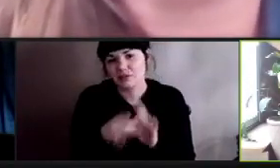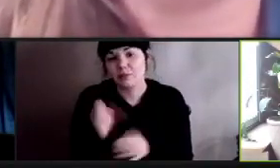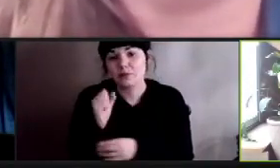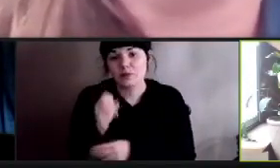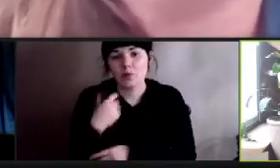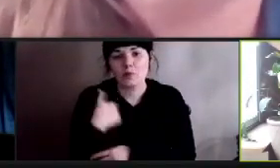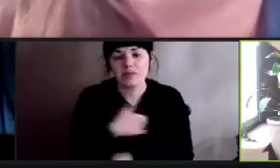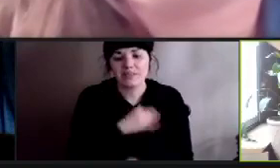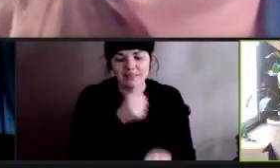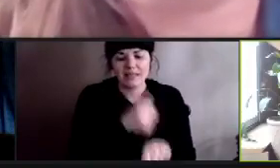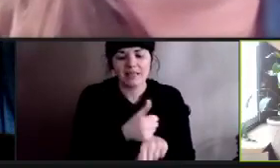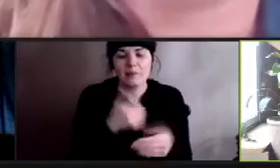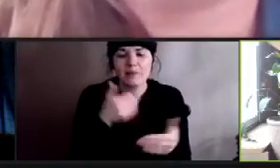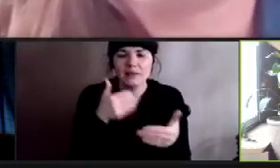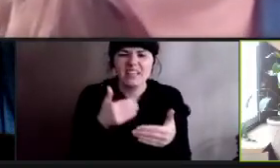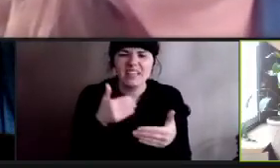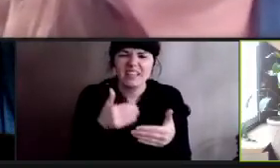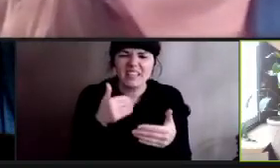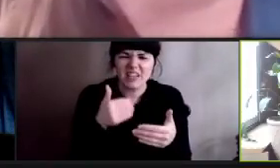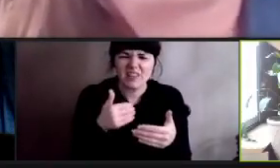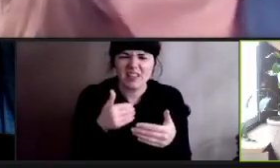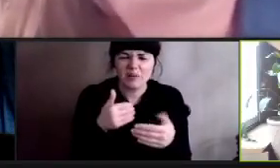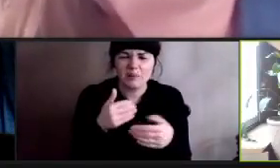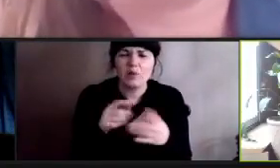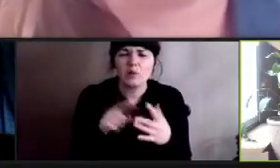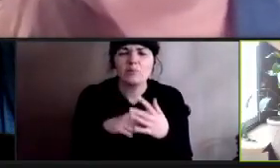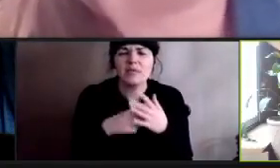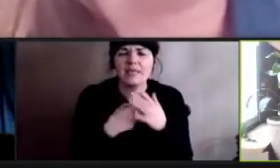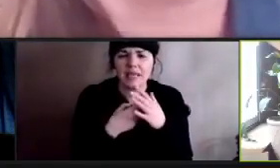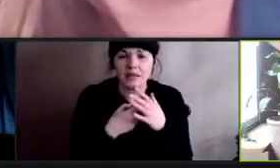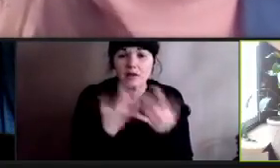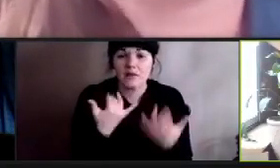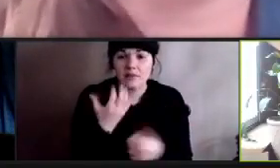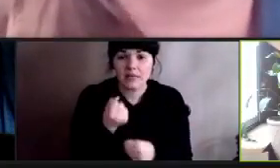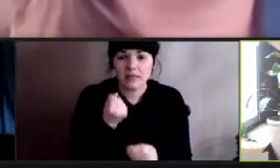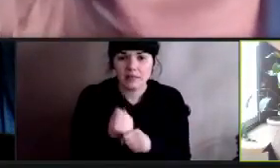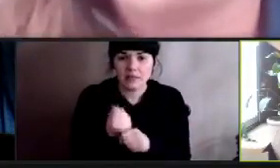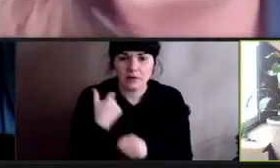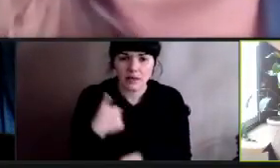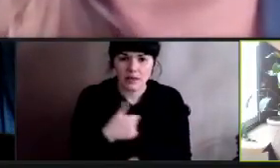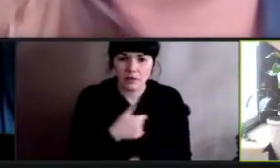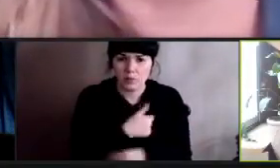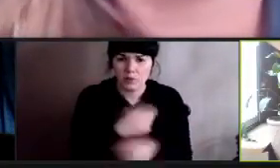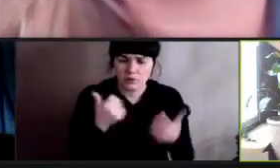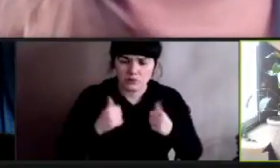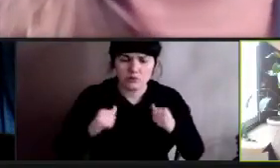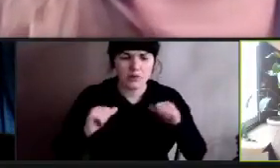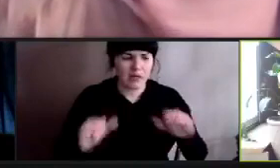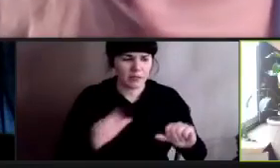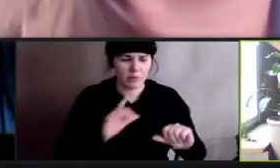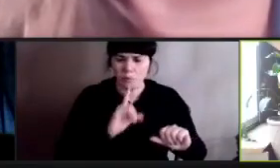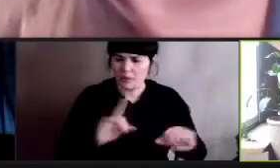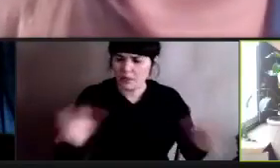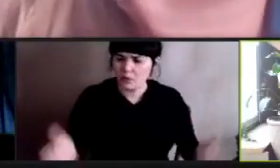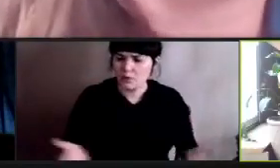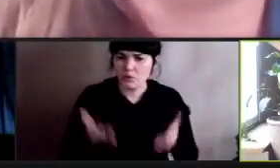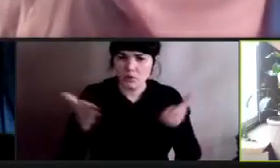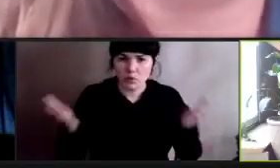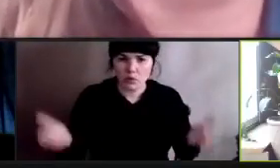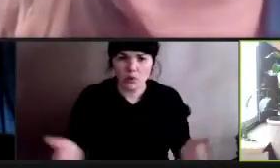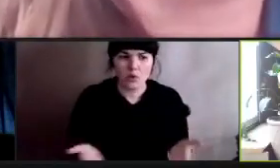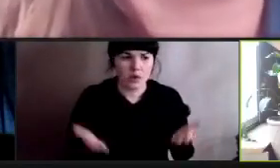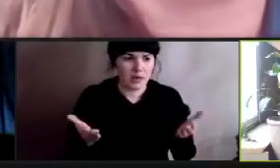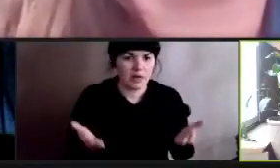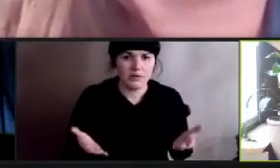and input from the organization that we're looking to build that out for families then next year, where we could even start to do some town